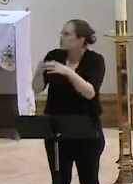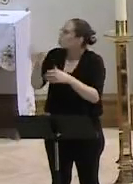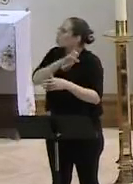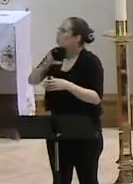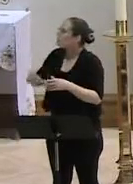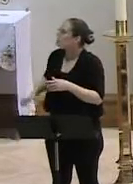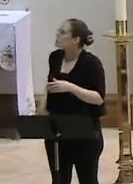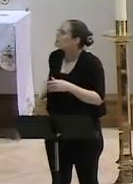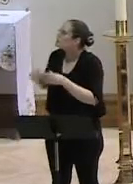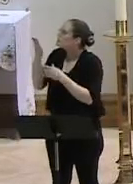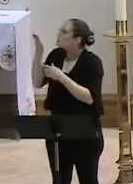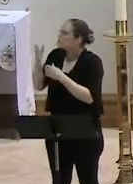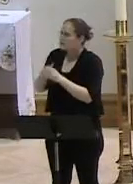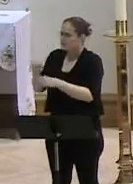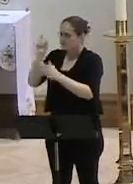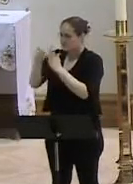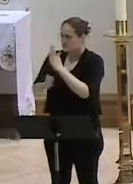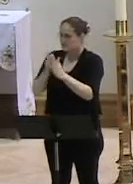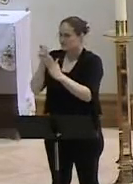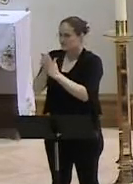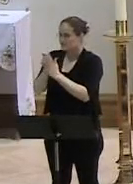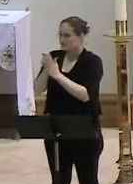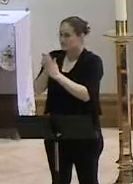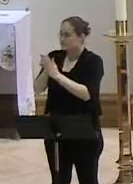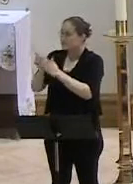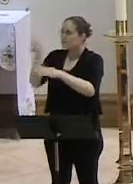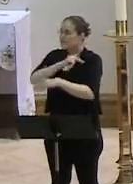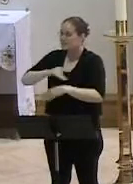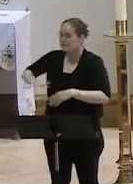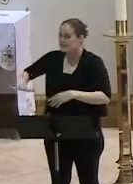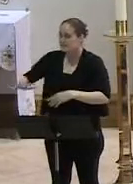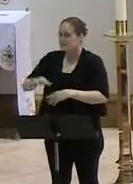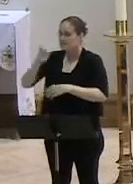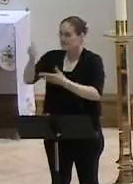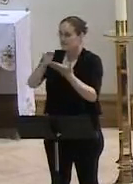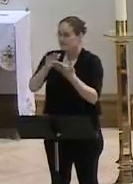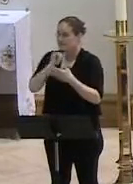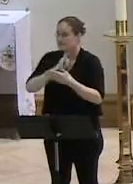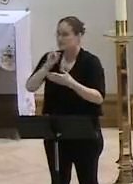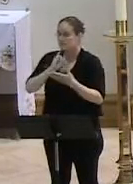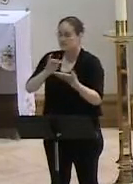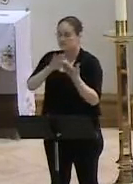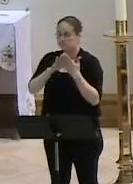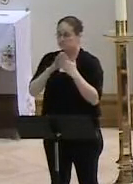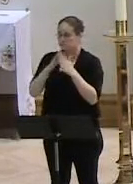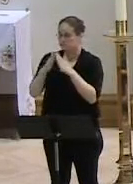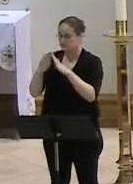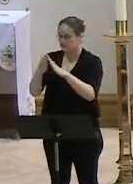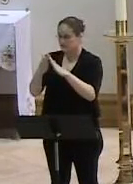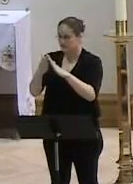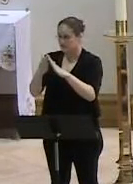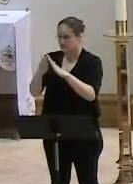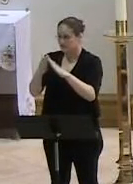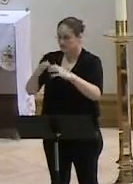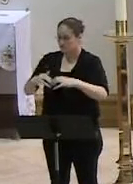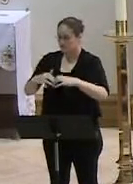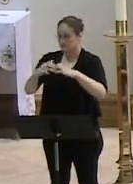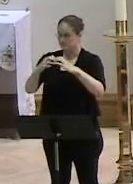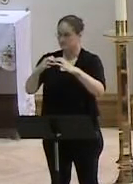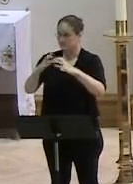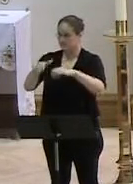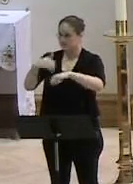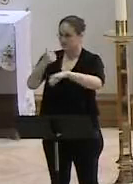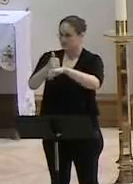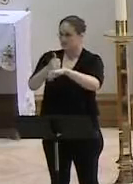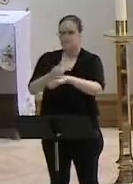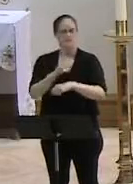Lord, are you at this time going to restore the kingdom of Israel? He answered them, It is not for you to know